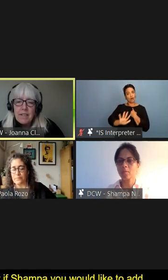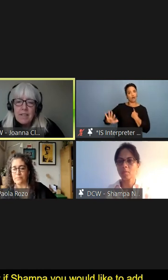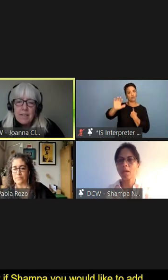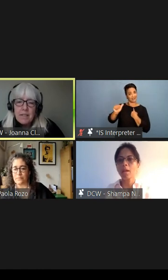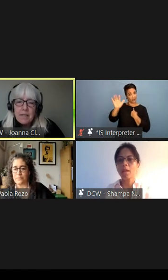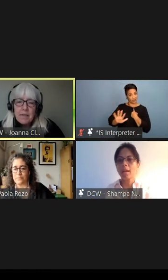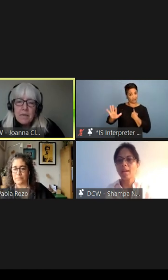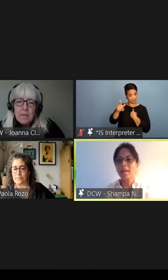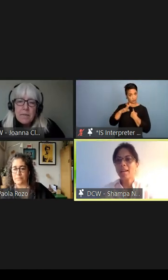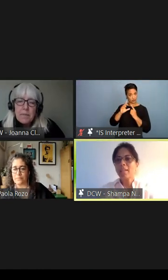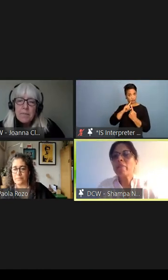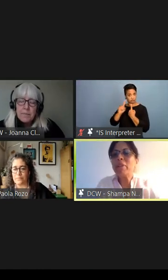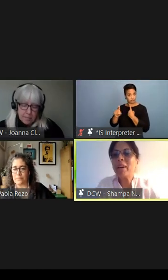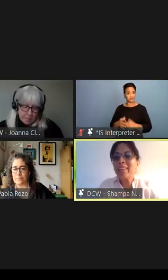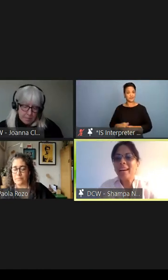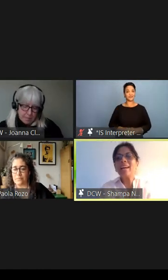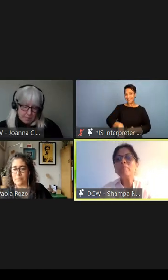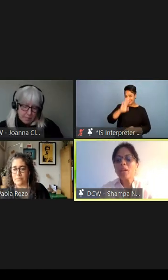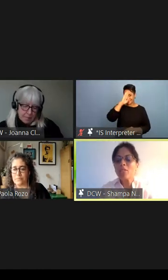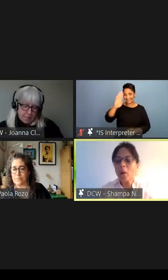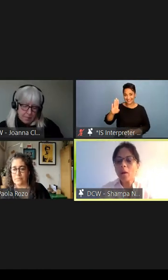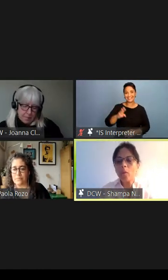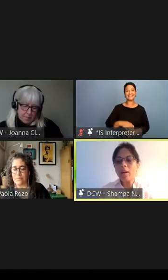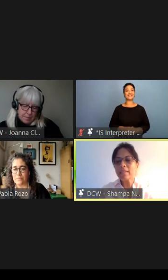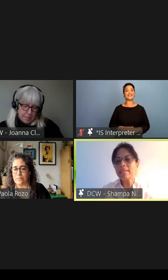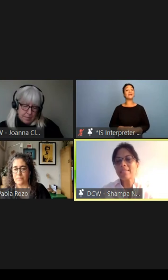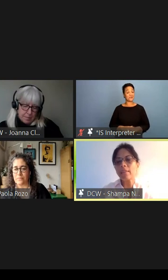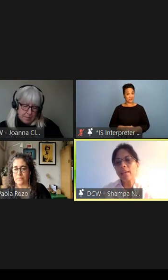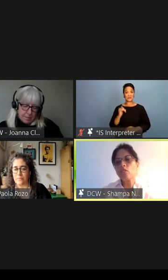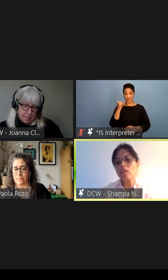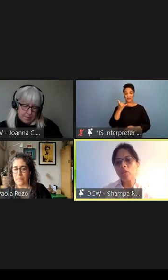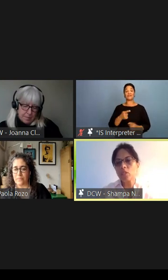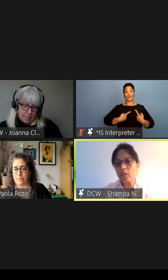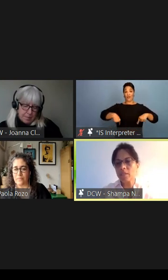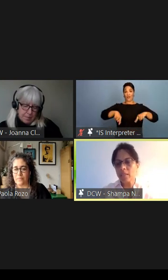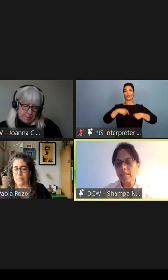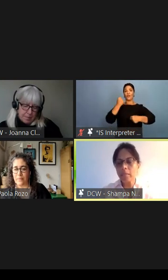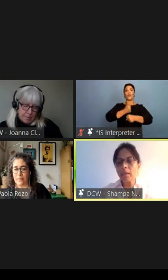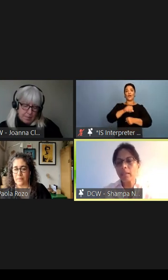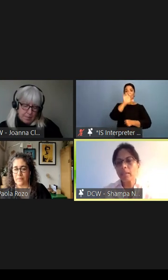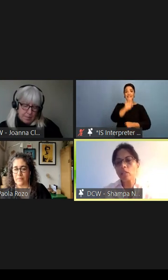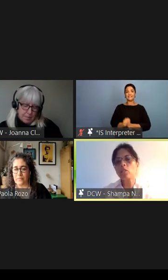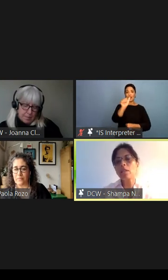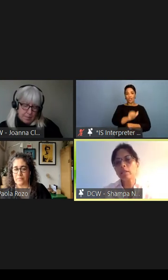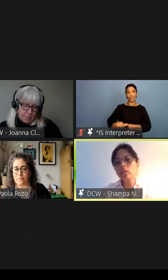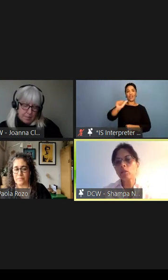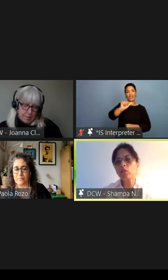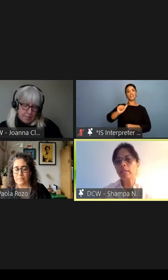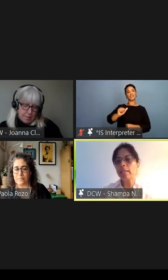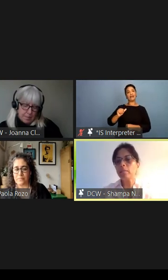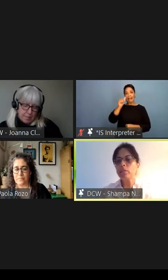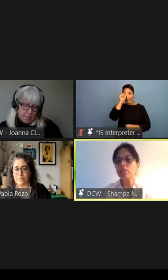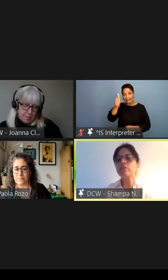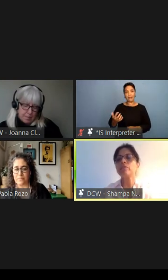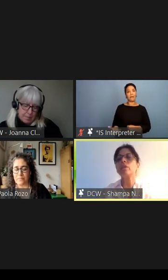experience. Hello, everyone. So our work in South Asia, which covers India and Bangladesh, does include